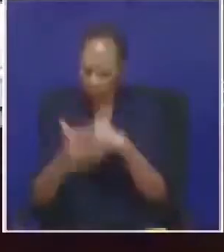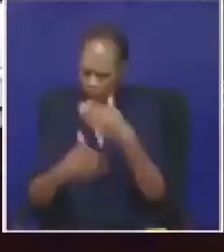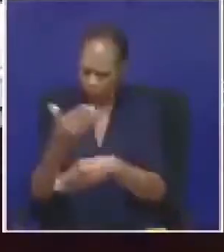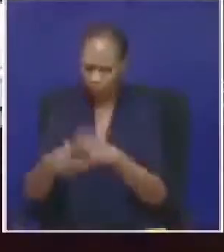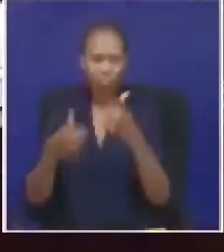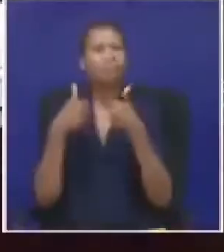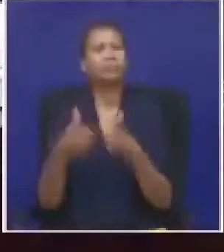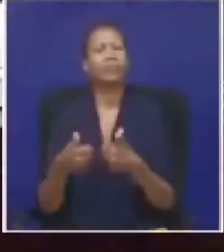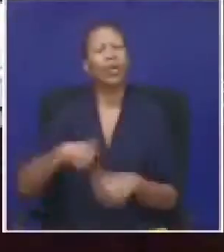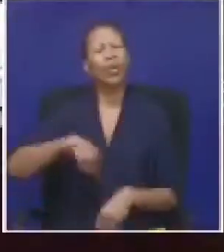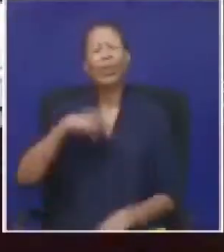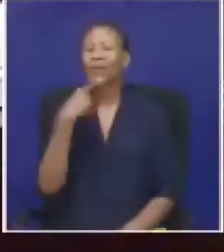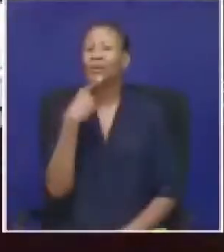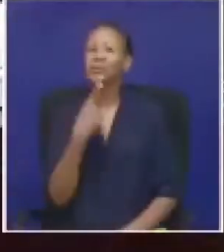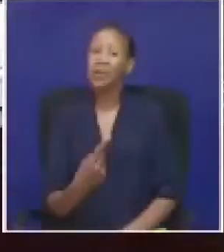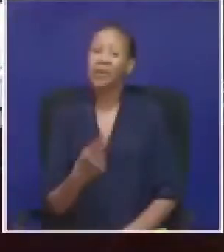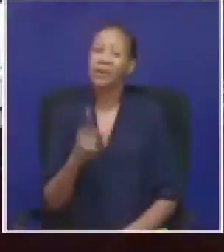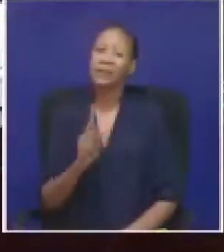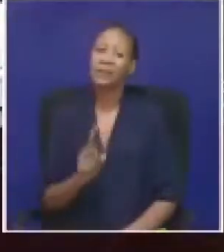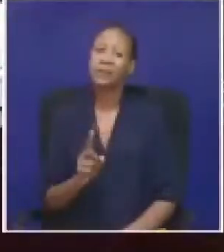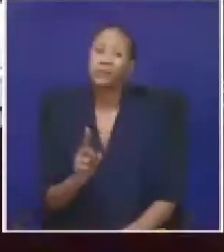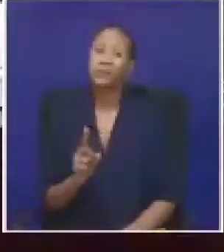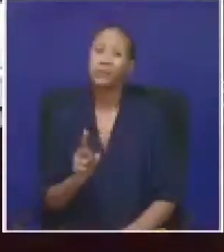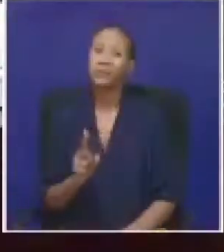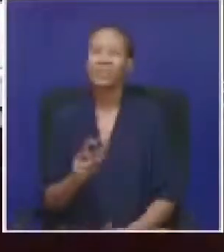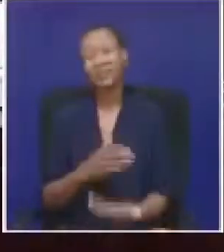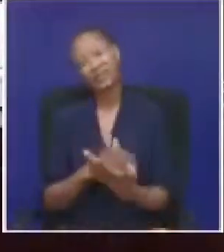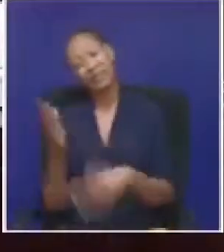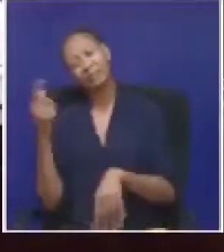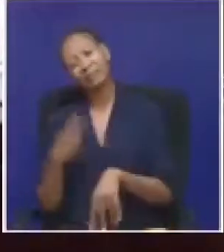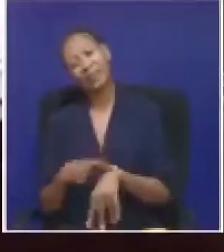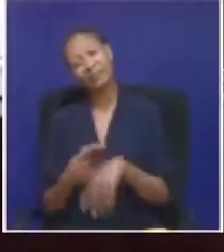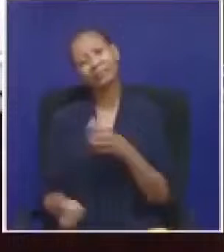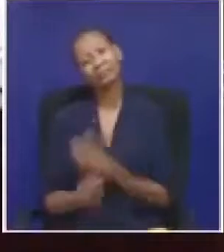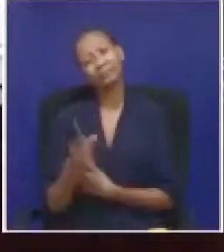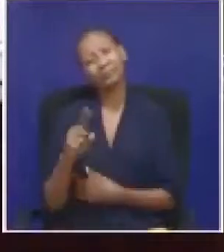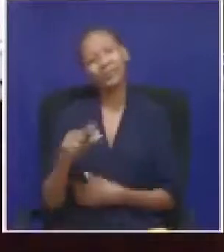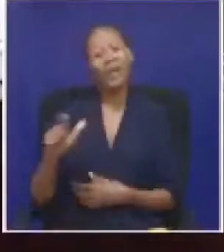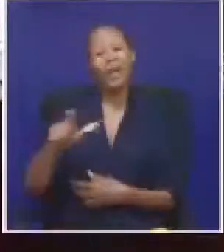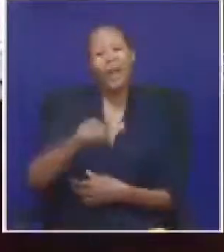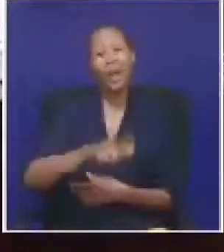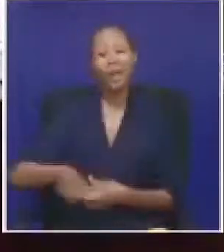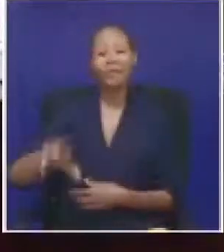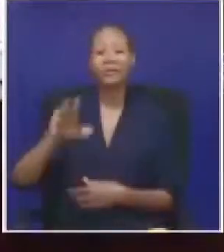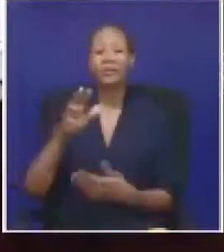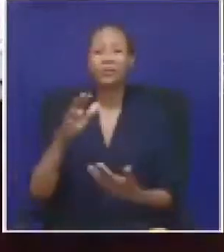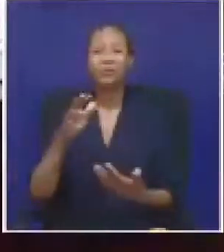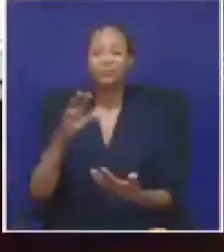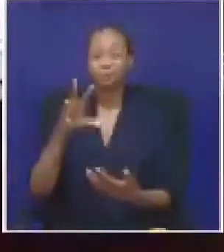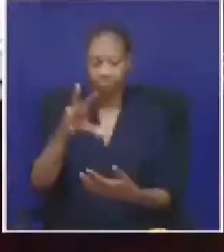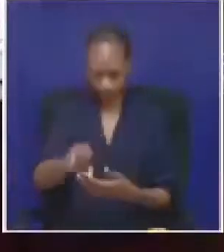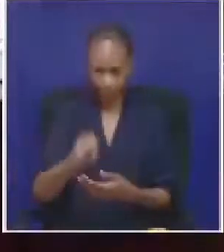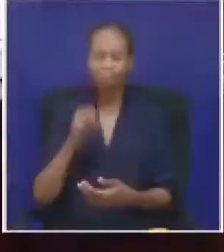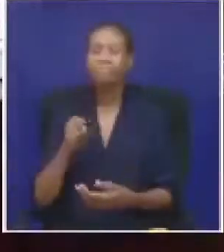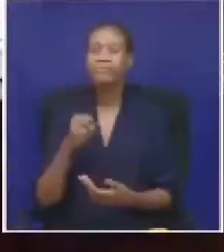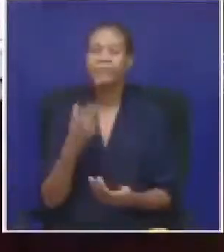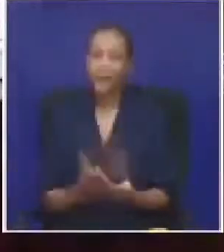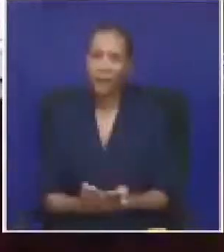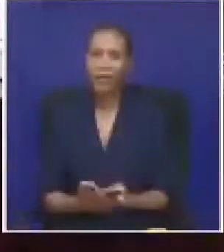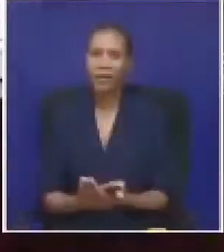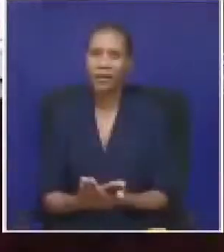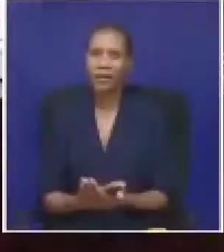are saying that there would be instances where land can be expropriated with